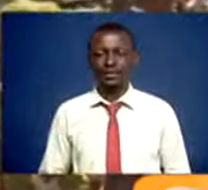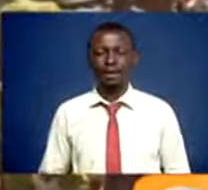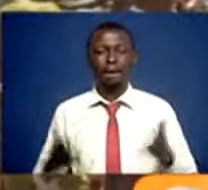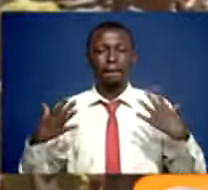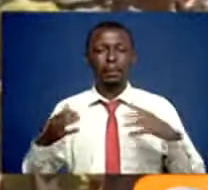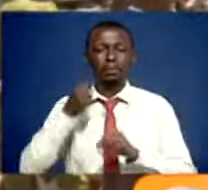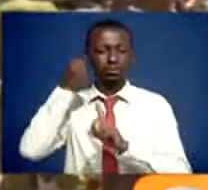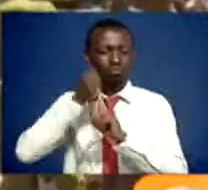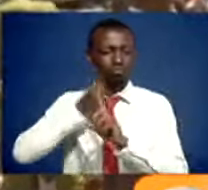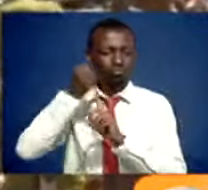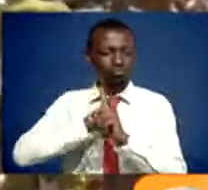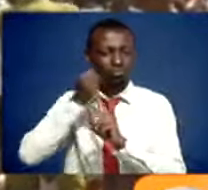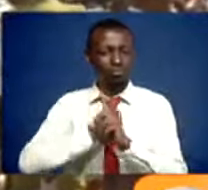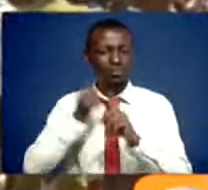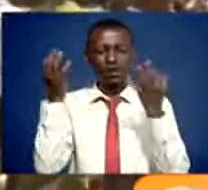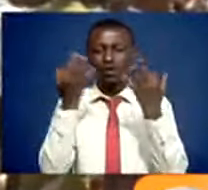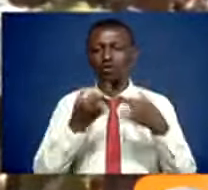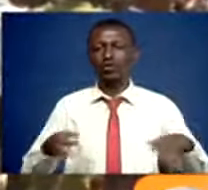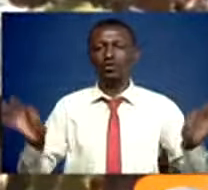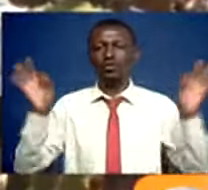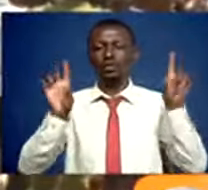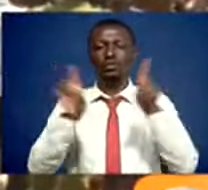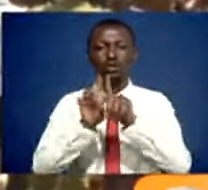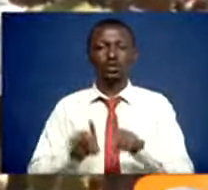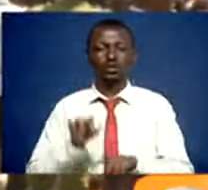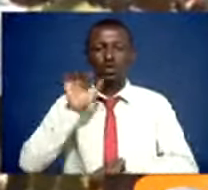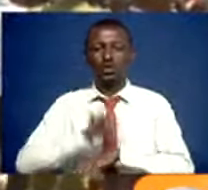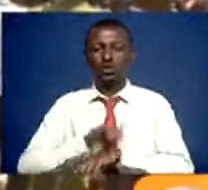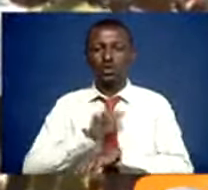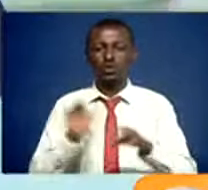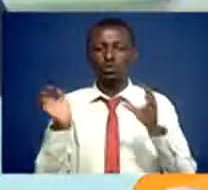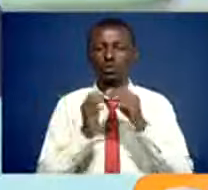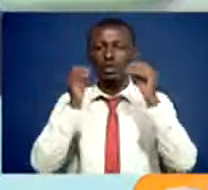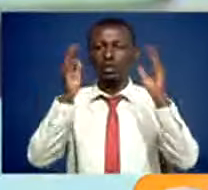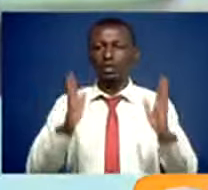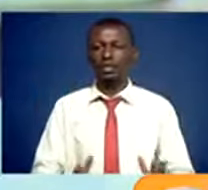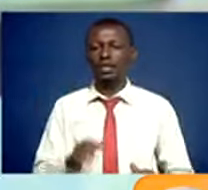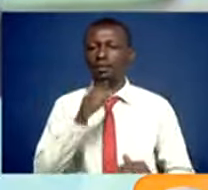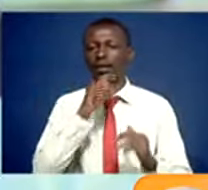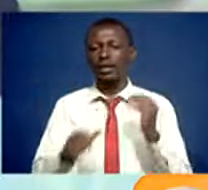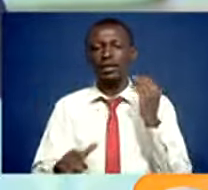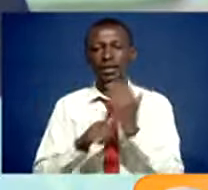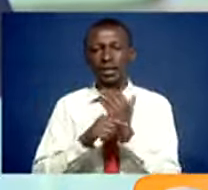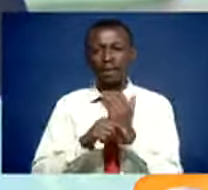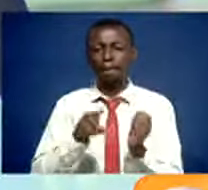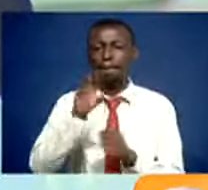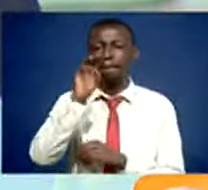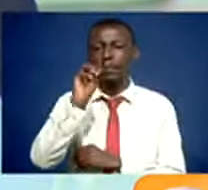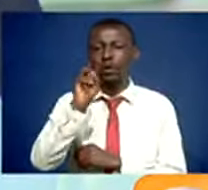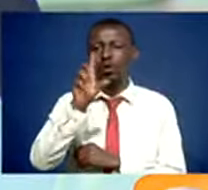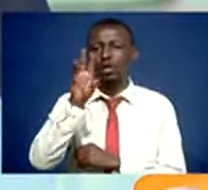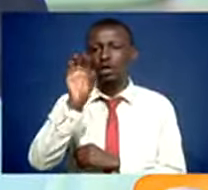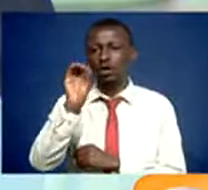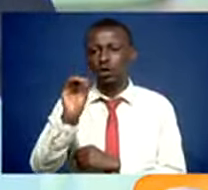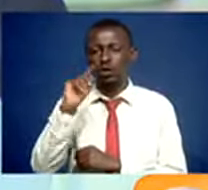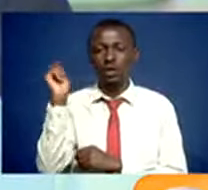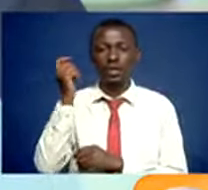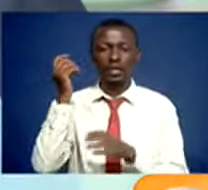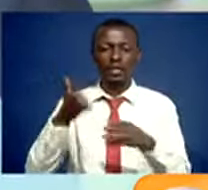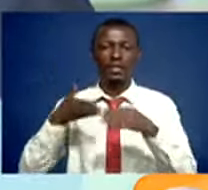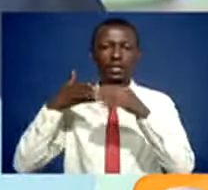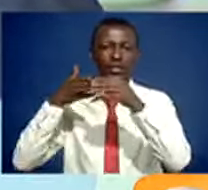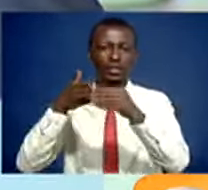fighter and exemplary leader, Masinde Muliro, and to lead Kenya in celebrating